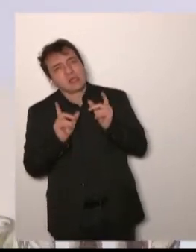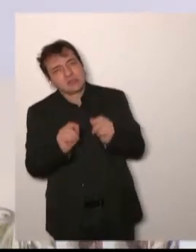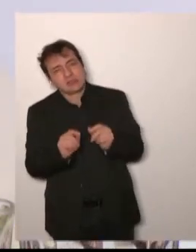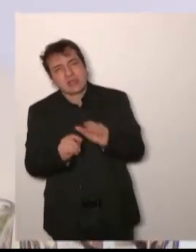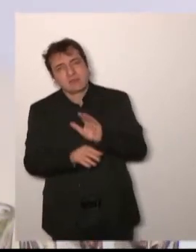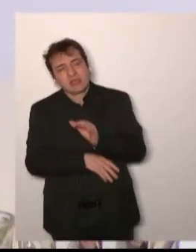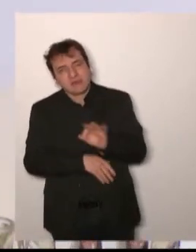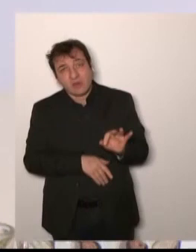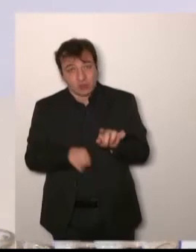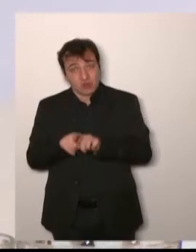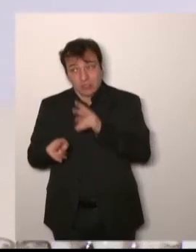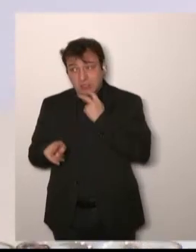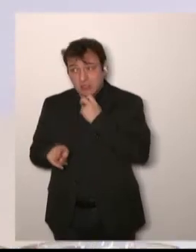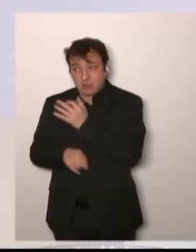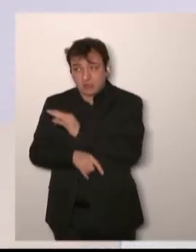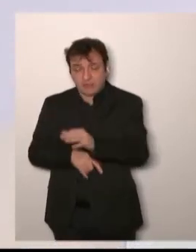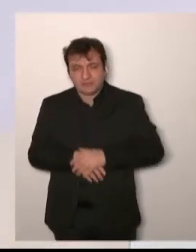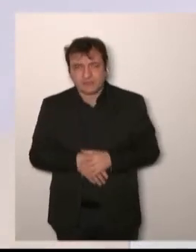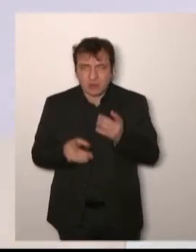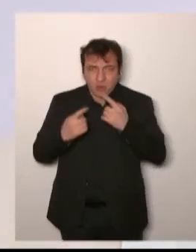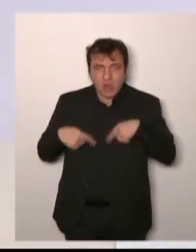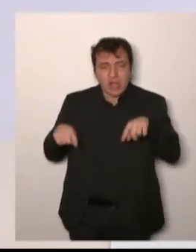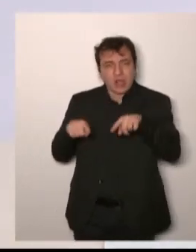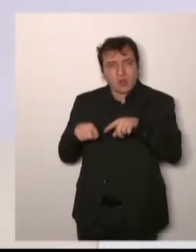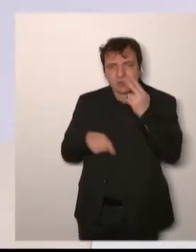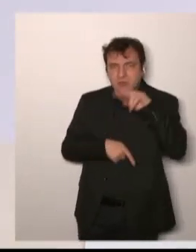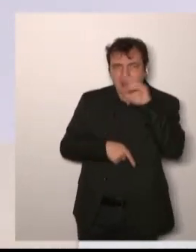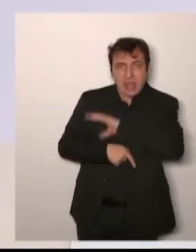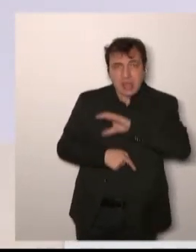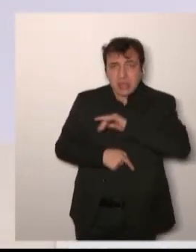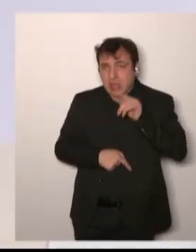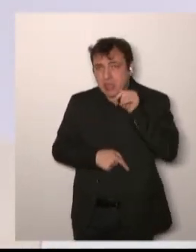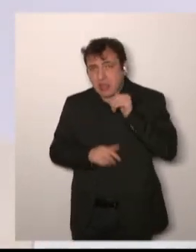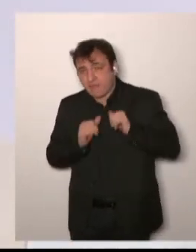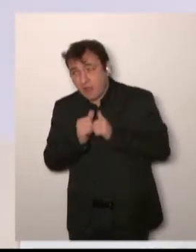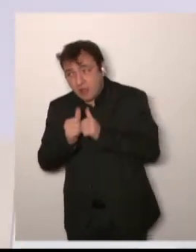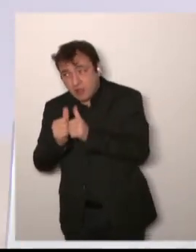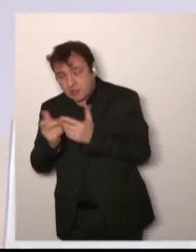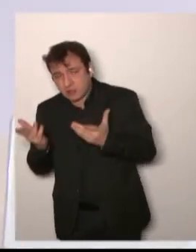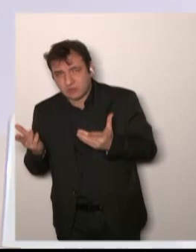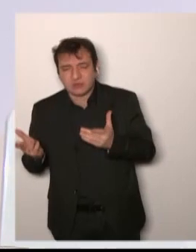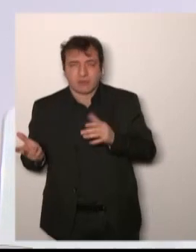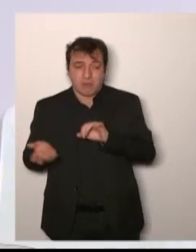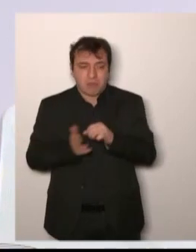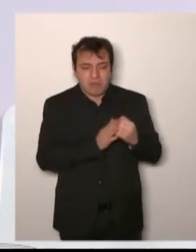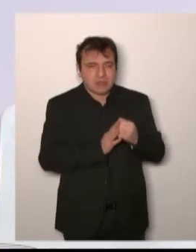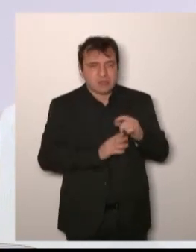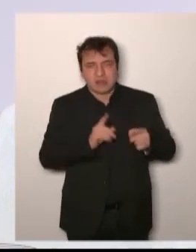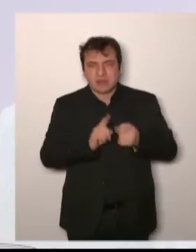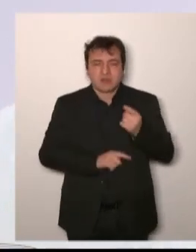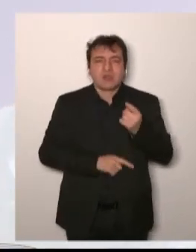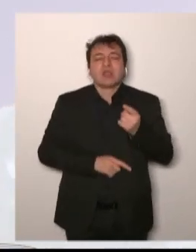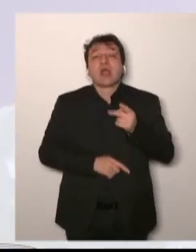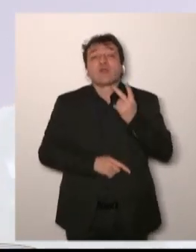these efforts by making cancer one of its main priorities by presenting two major initiatives. First, the Europe